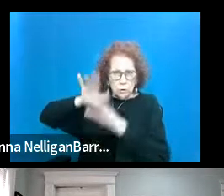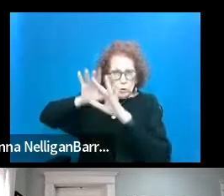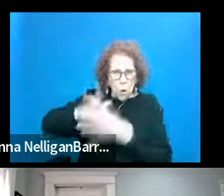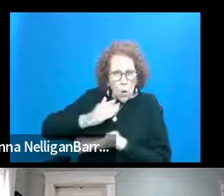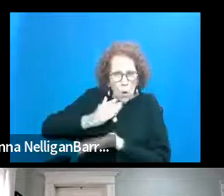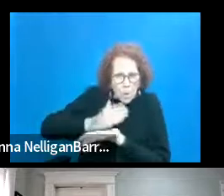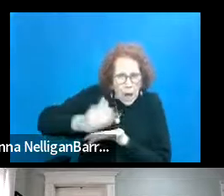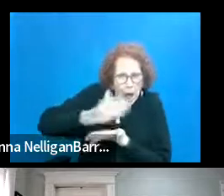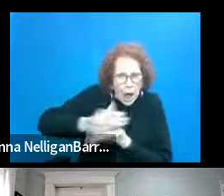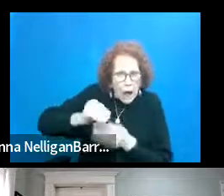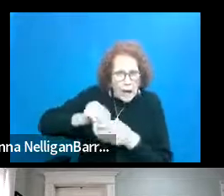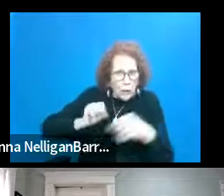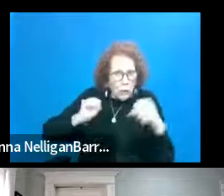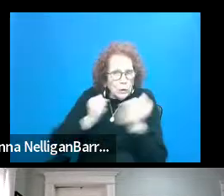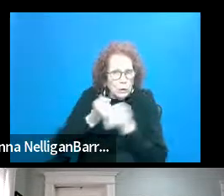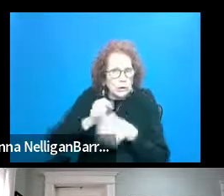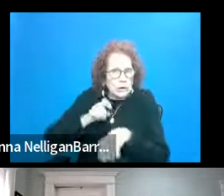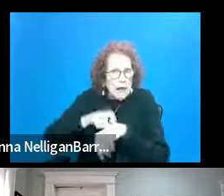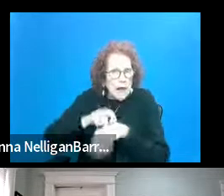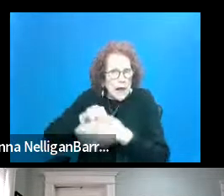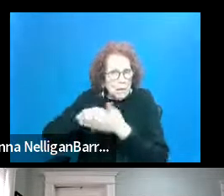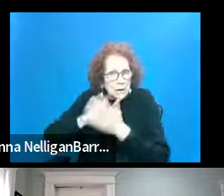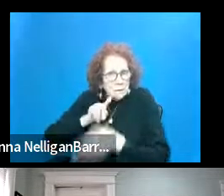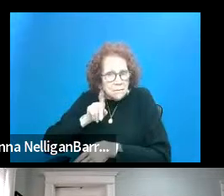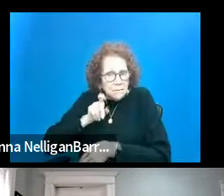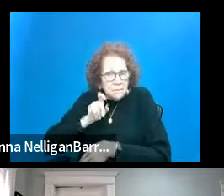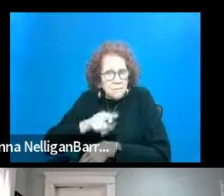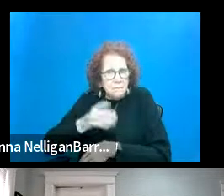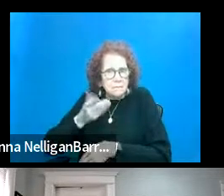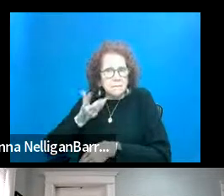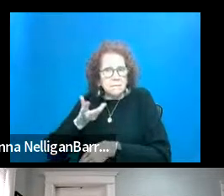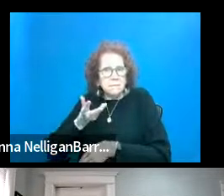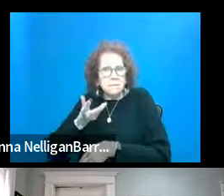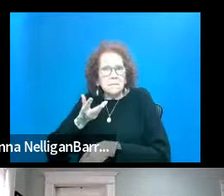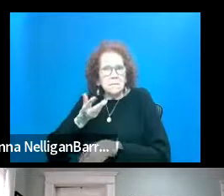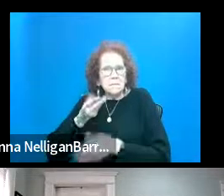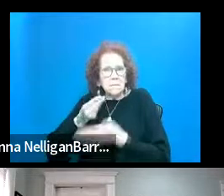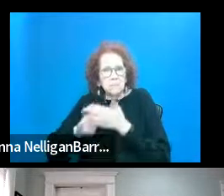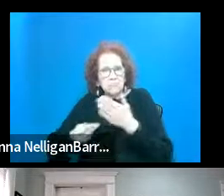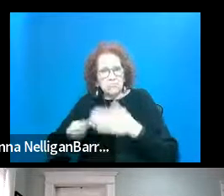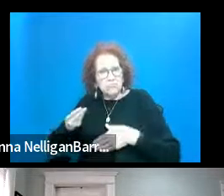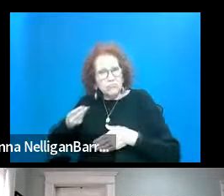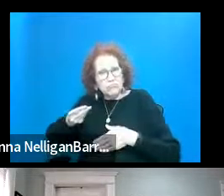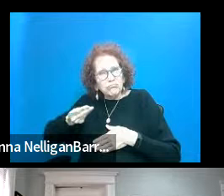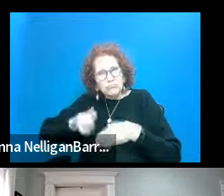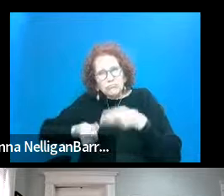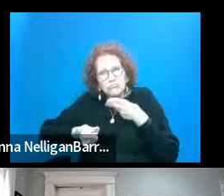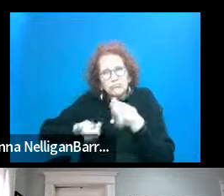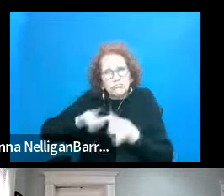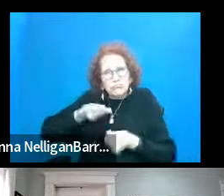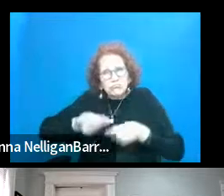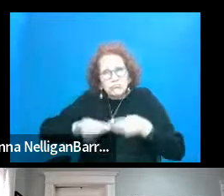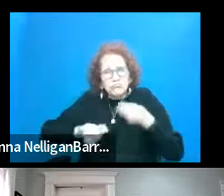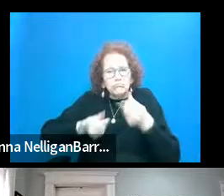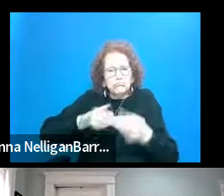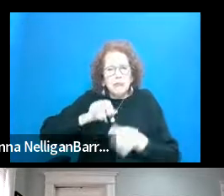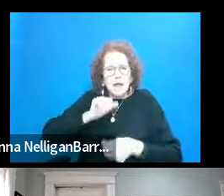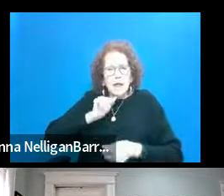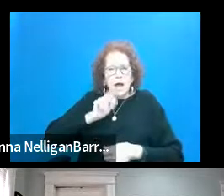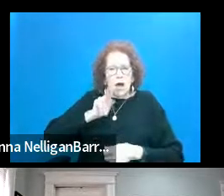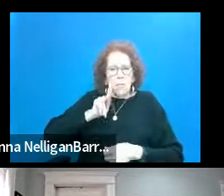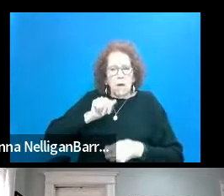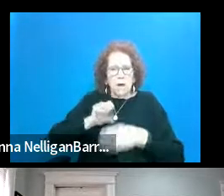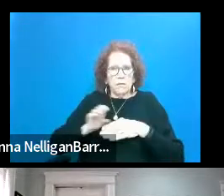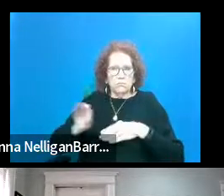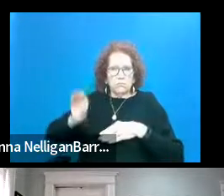Look, if we're going to spend ARPA dollars on anything, we need to spend some ARPA dollars on a much better snow plowing